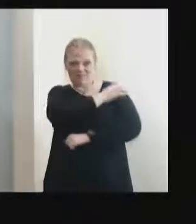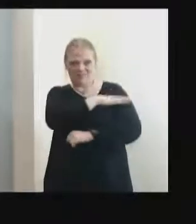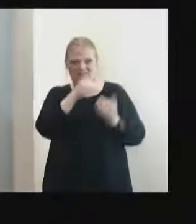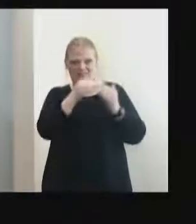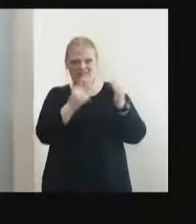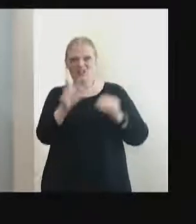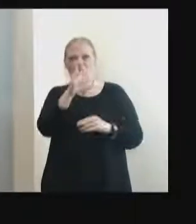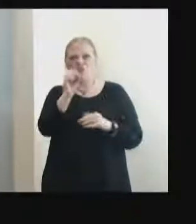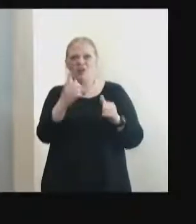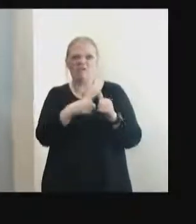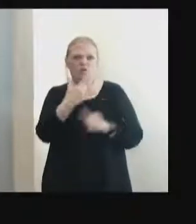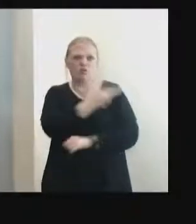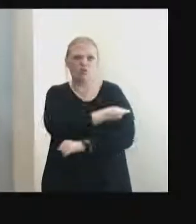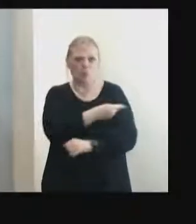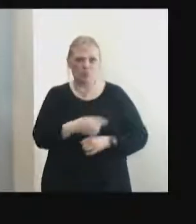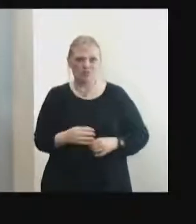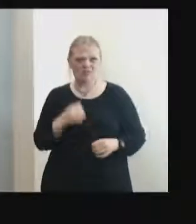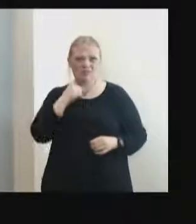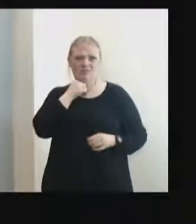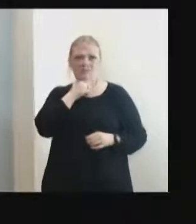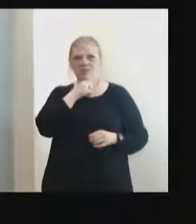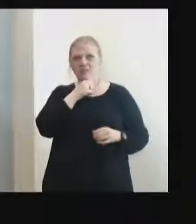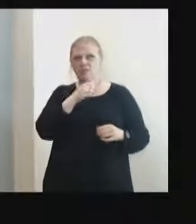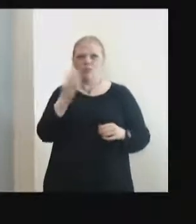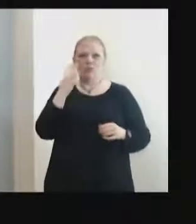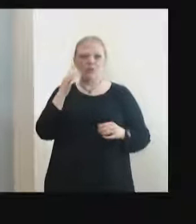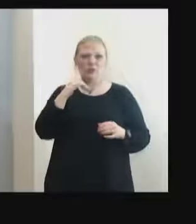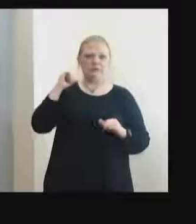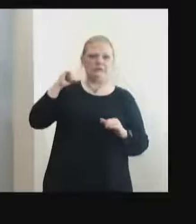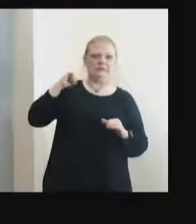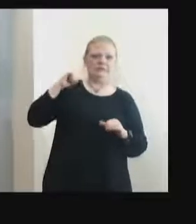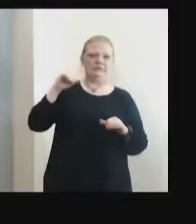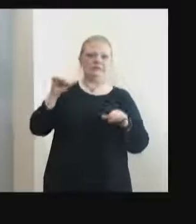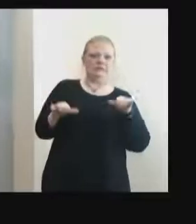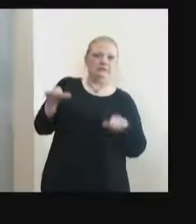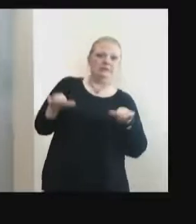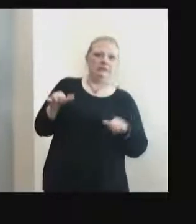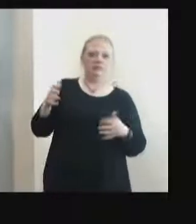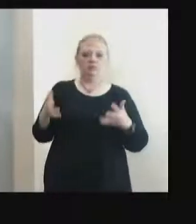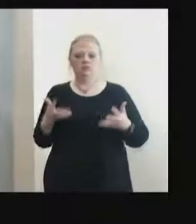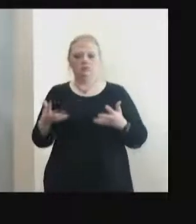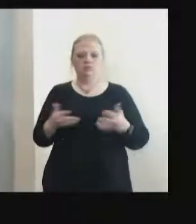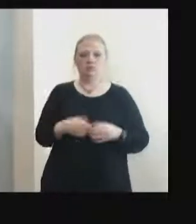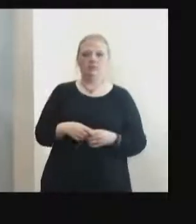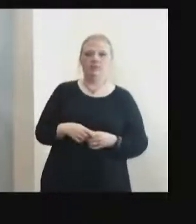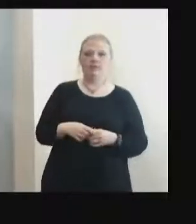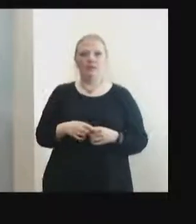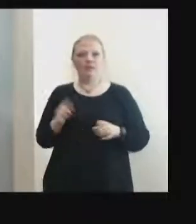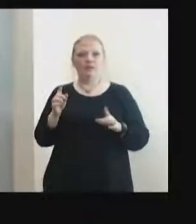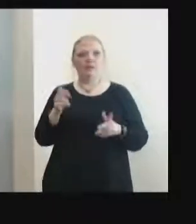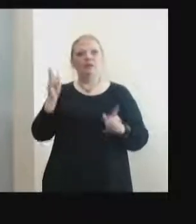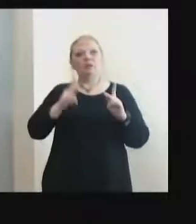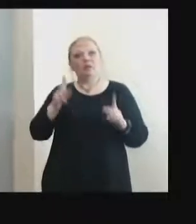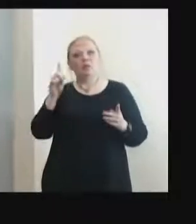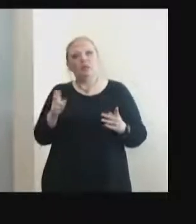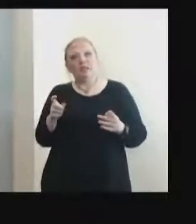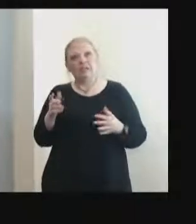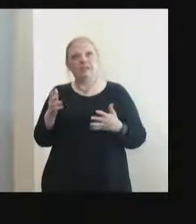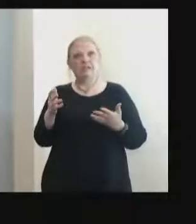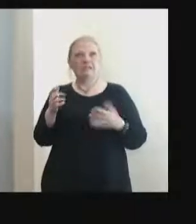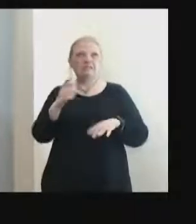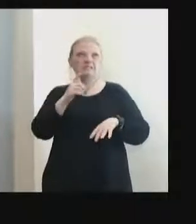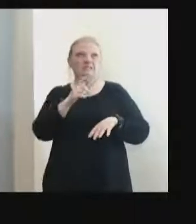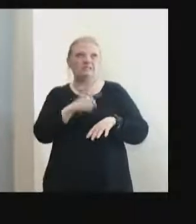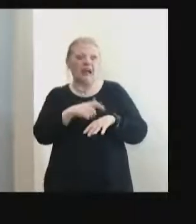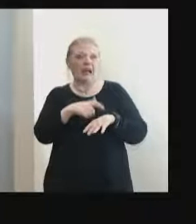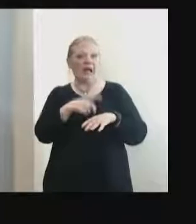first doses. And we know that there is some hesitancy out there, but we also know that people need sometimes a reason to get